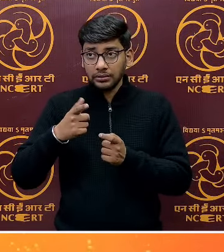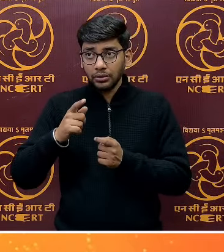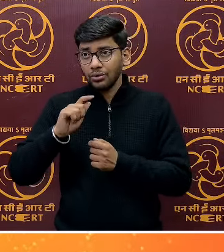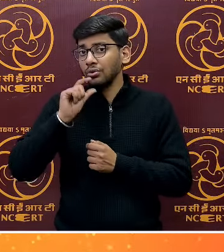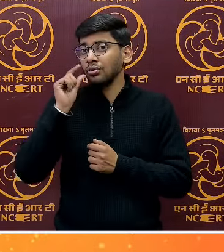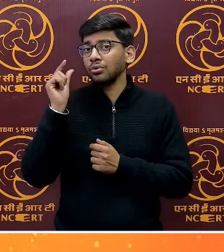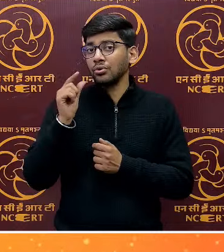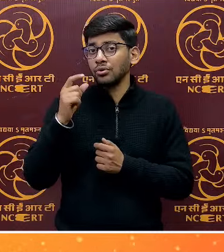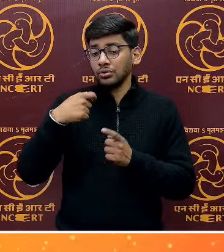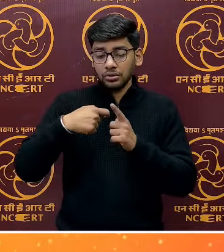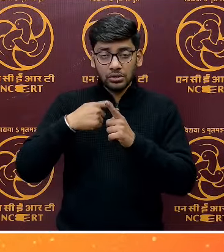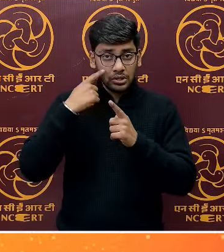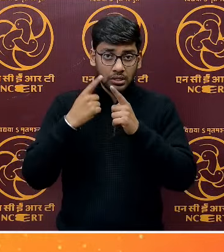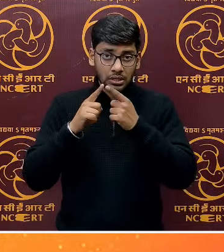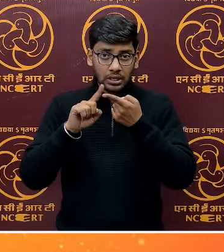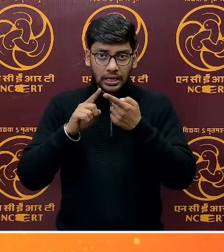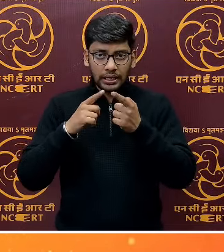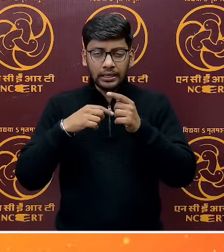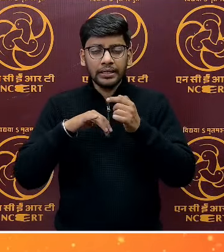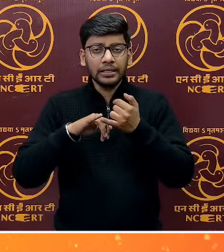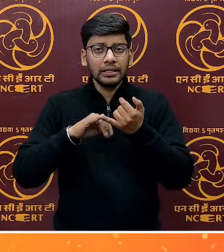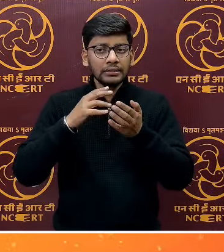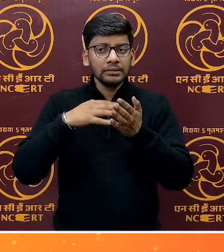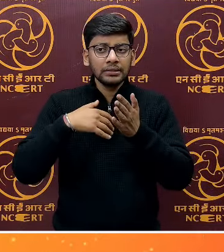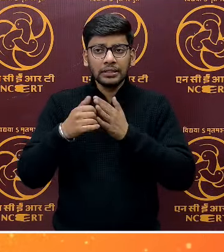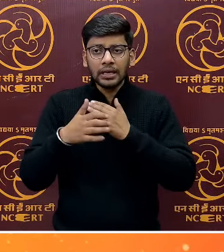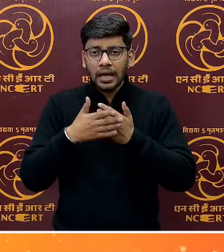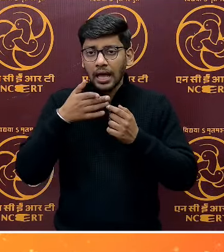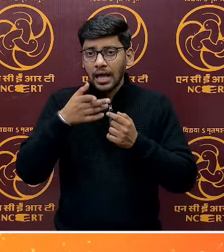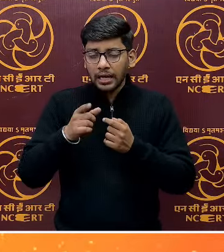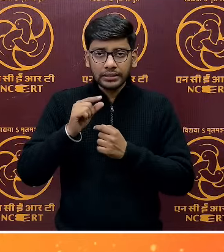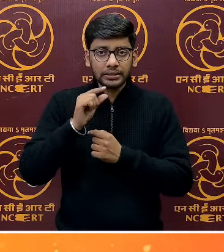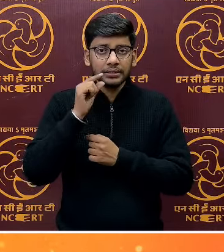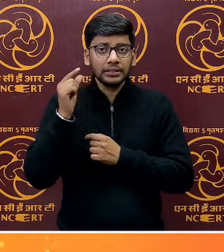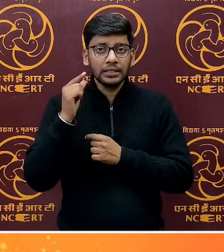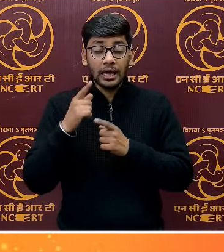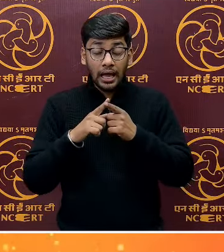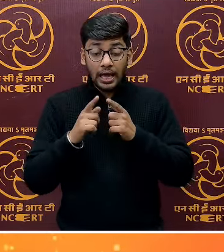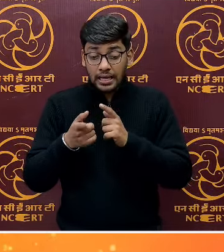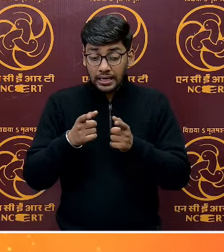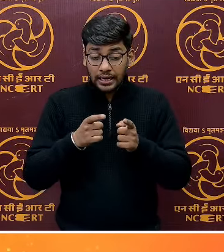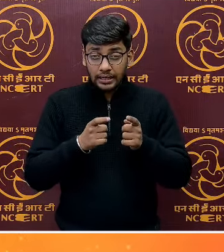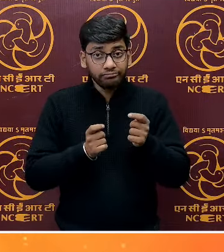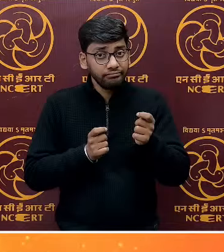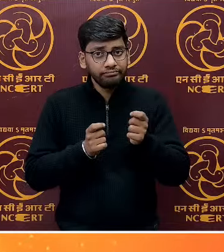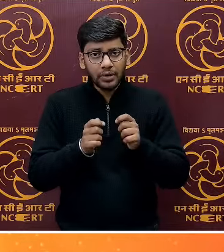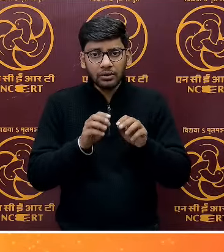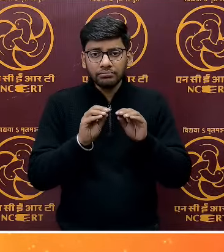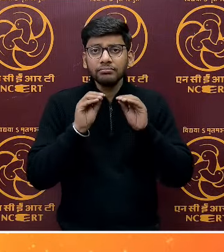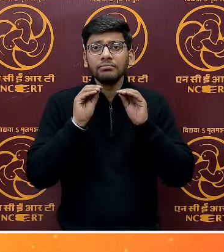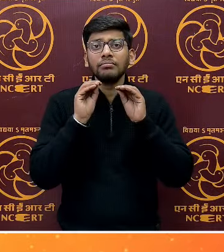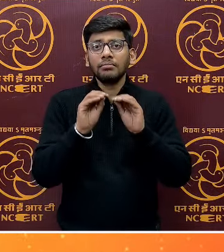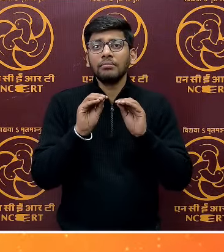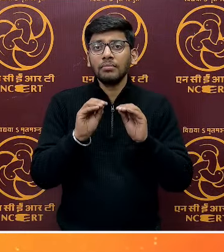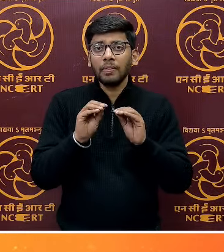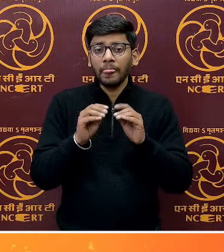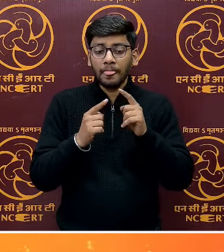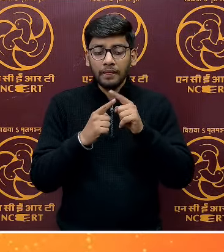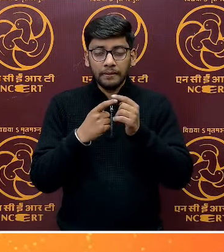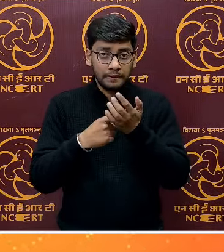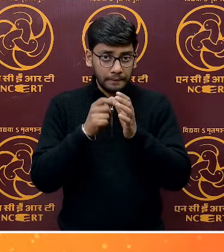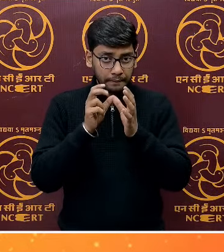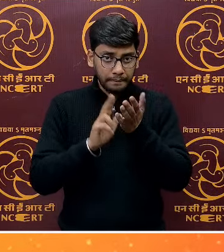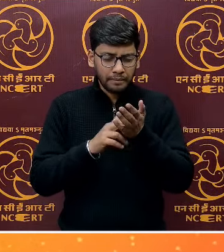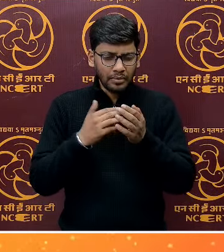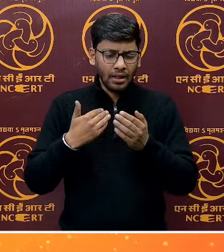the kites which are inspired by the bird are used to train that very bird. For what? So, we fly